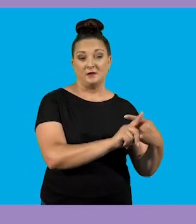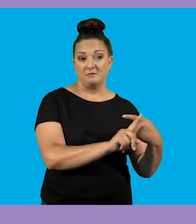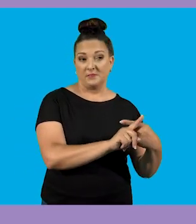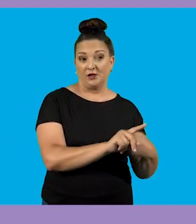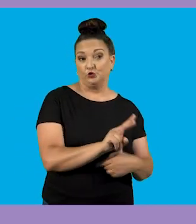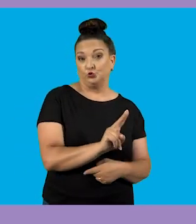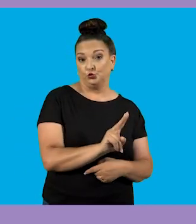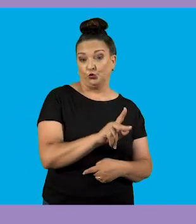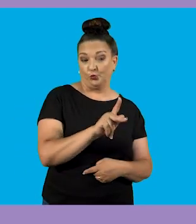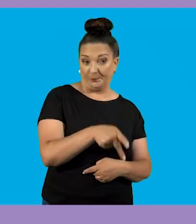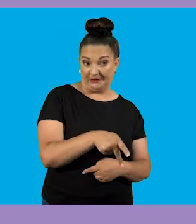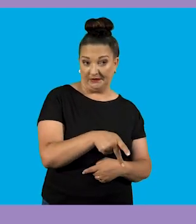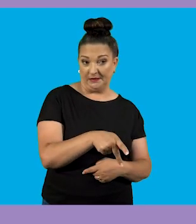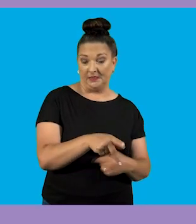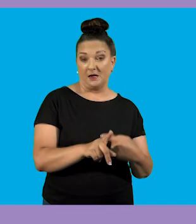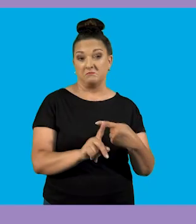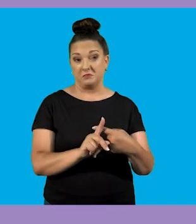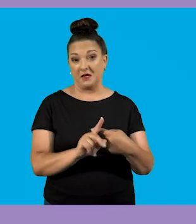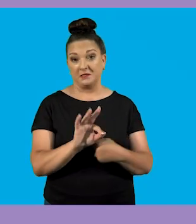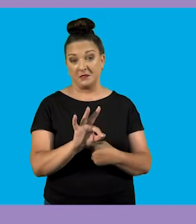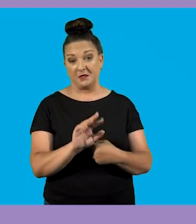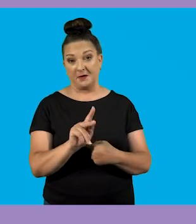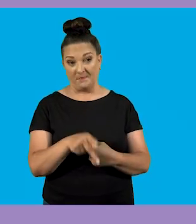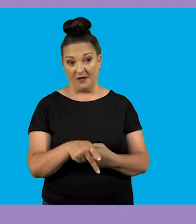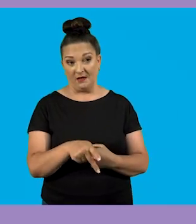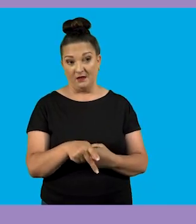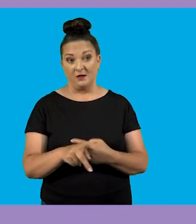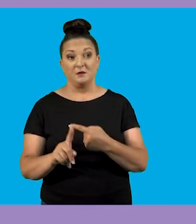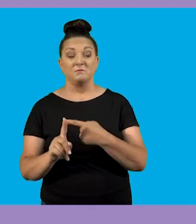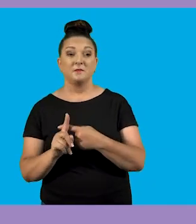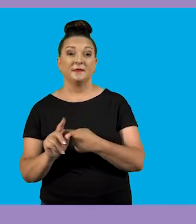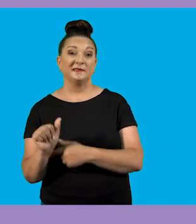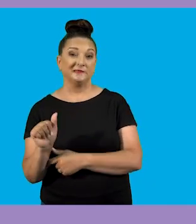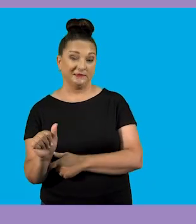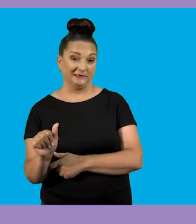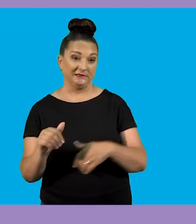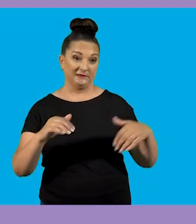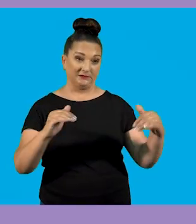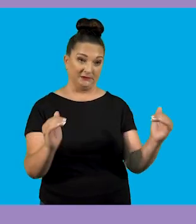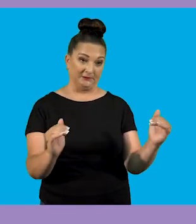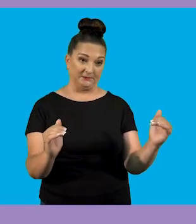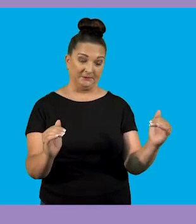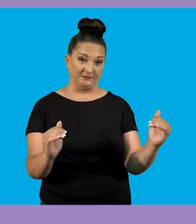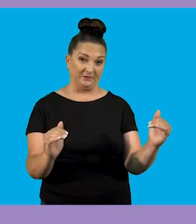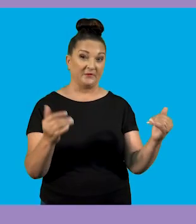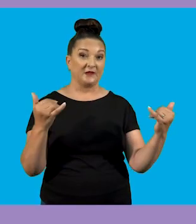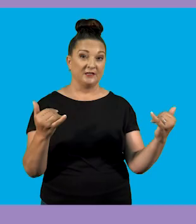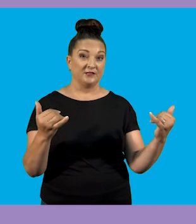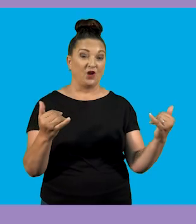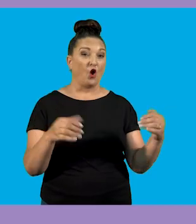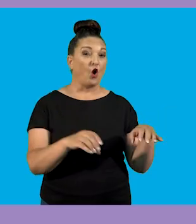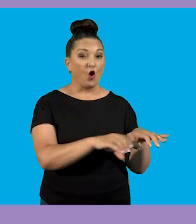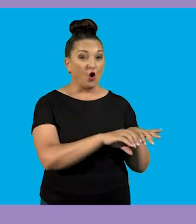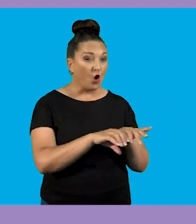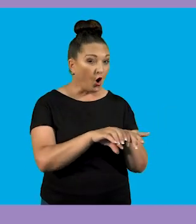a plus 2p plus 3p plus 6. And when we take out the